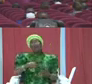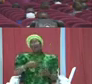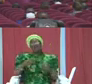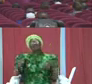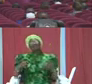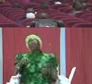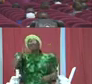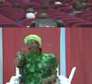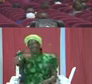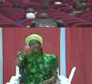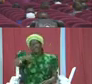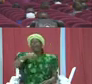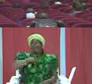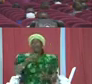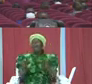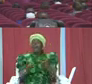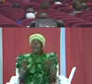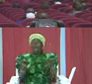I'm here.